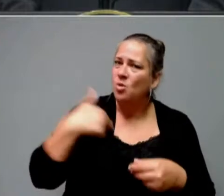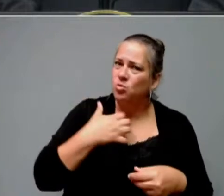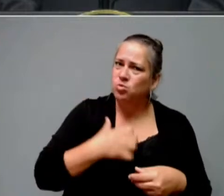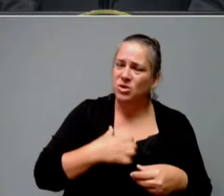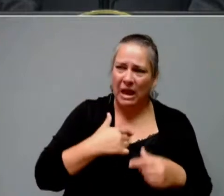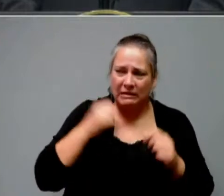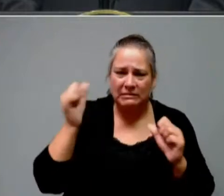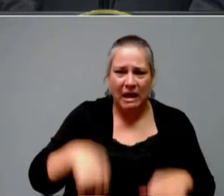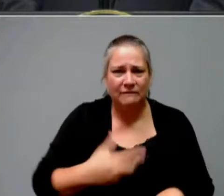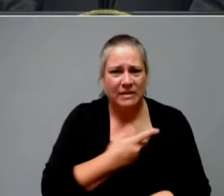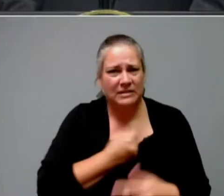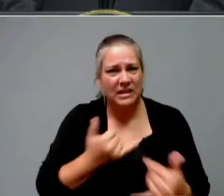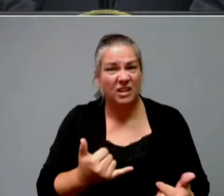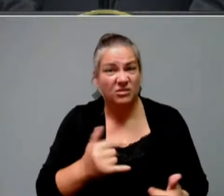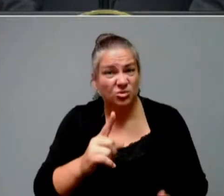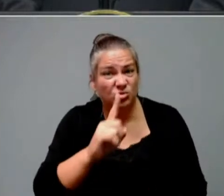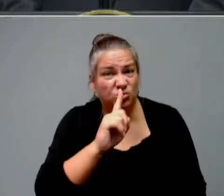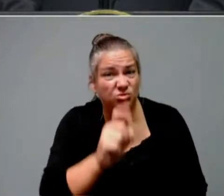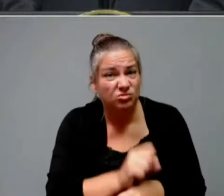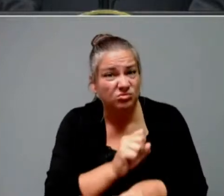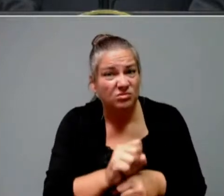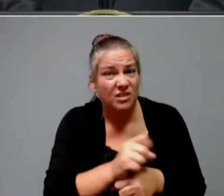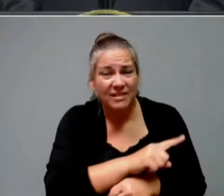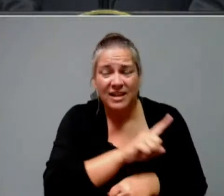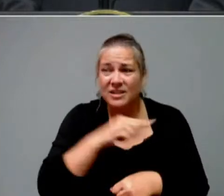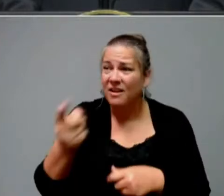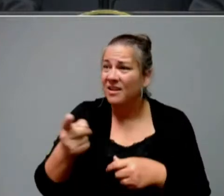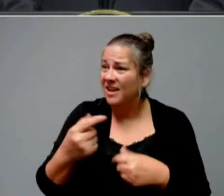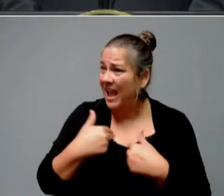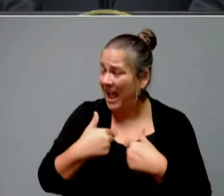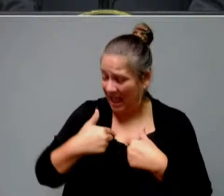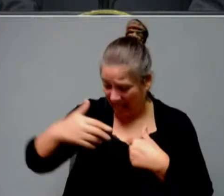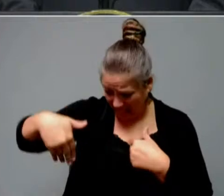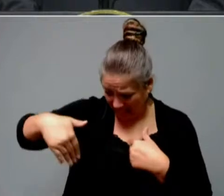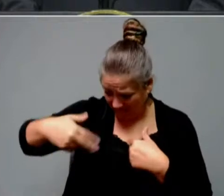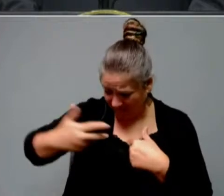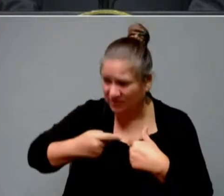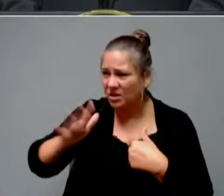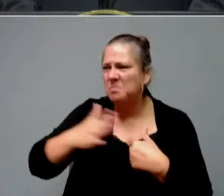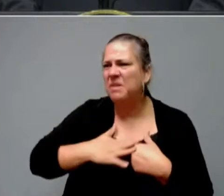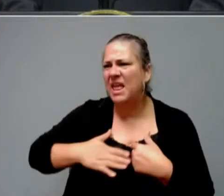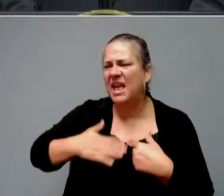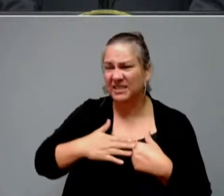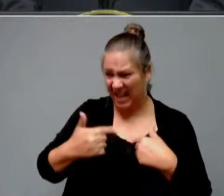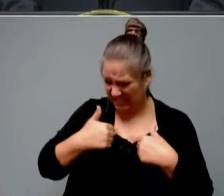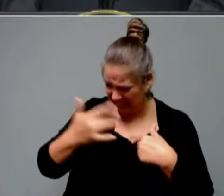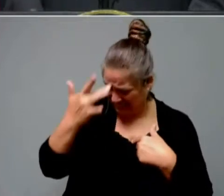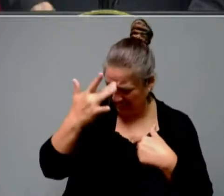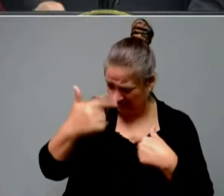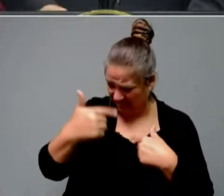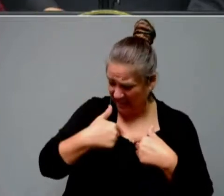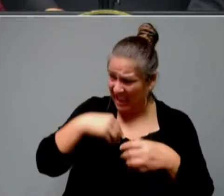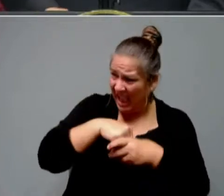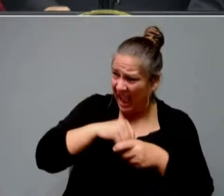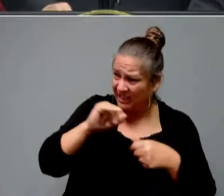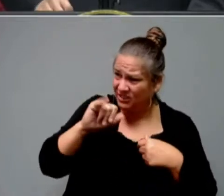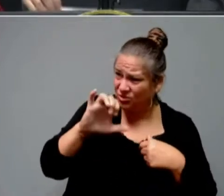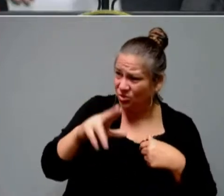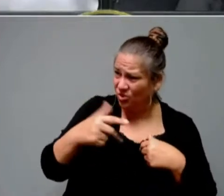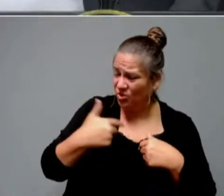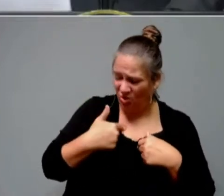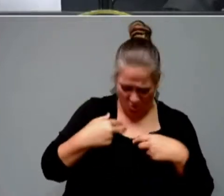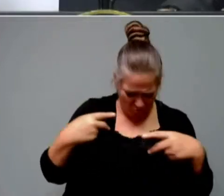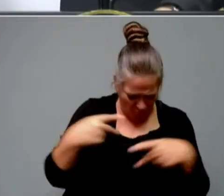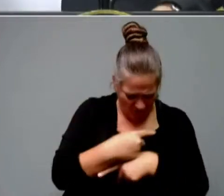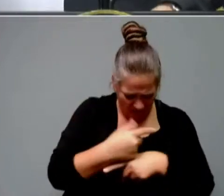real. And then begging their family members that hadn't to get the vaccine from their bedside, again, not knowing if